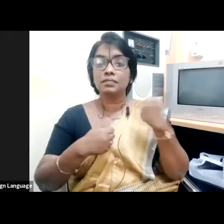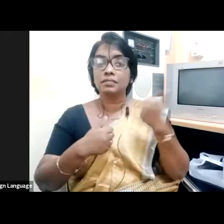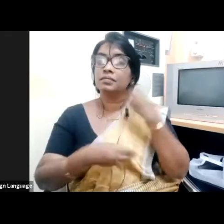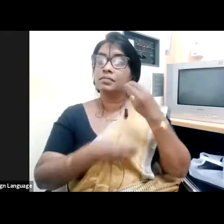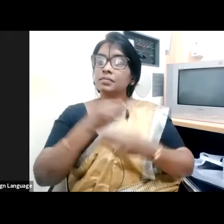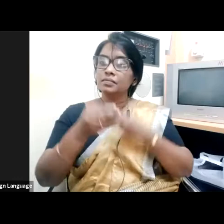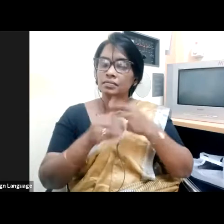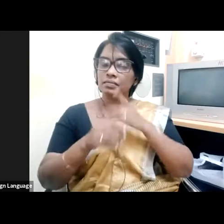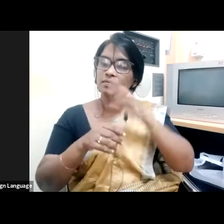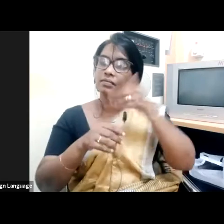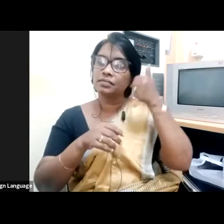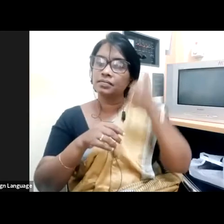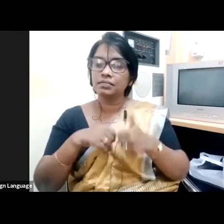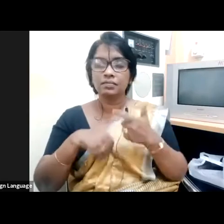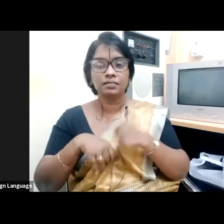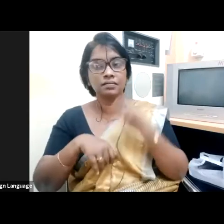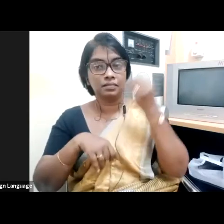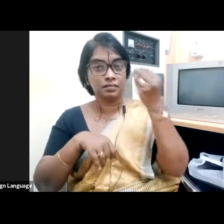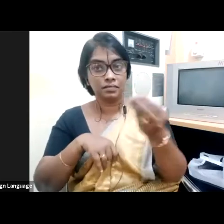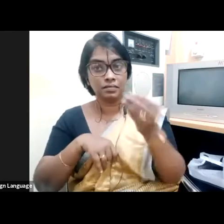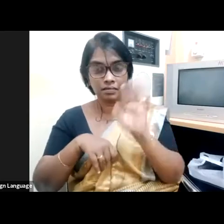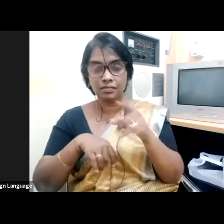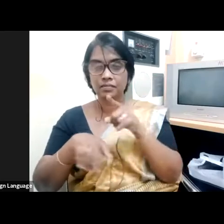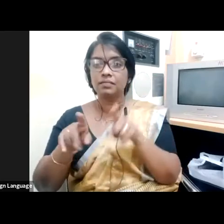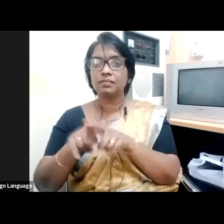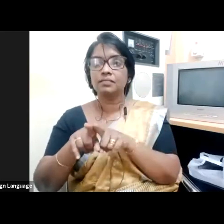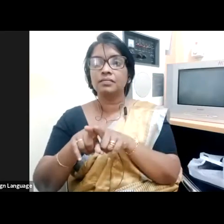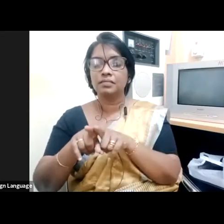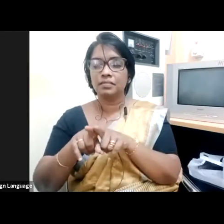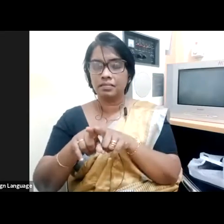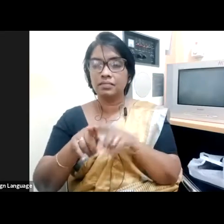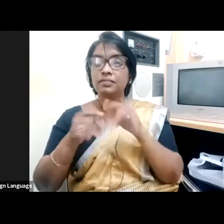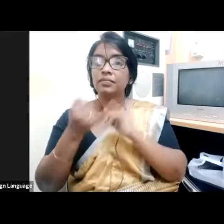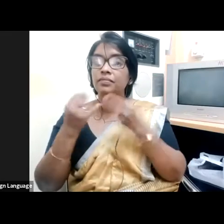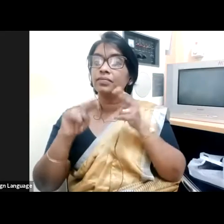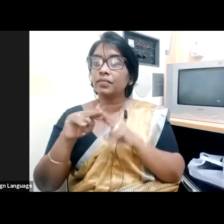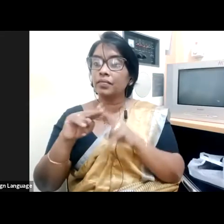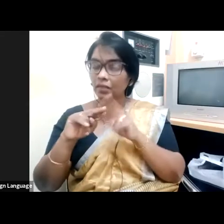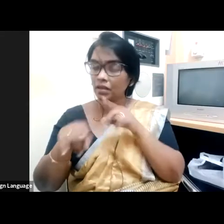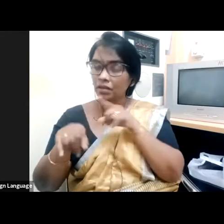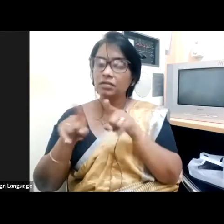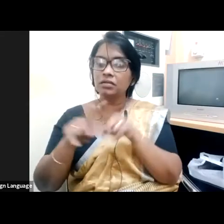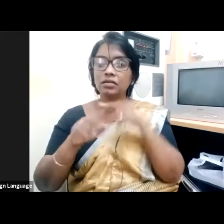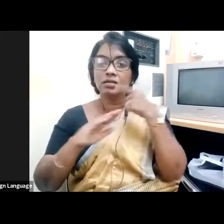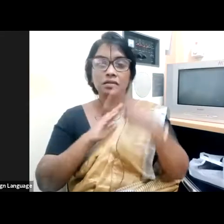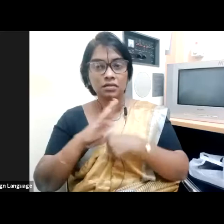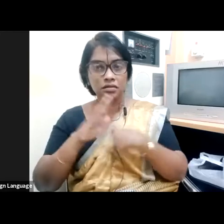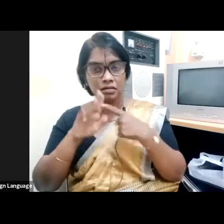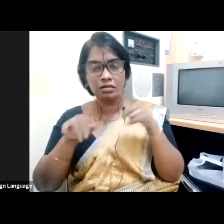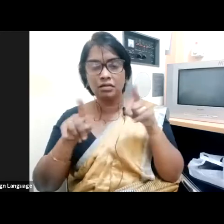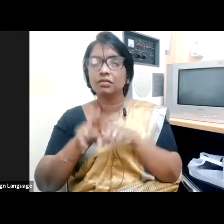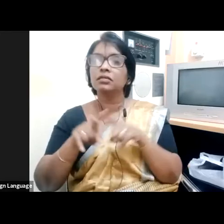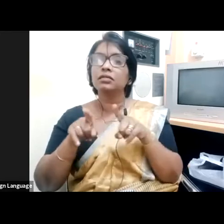pursue innovation at a staff level, at a country level, and even at a product level. So just some examples of